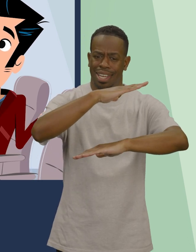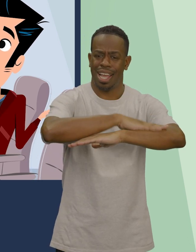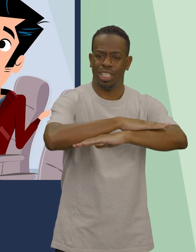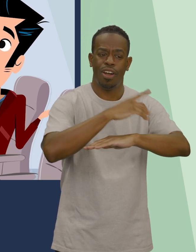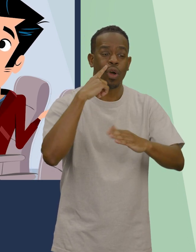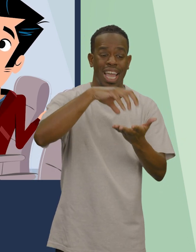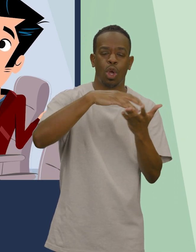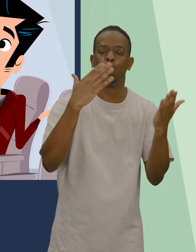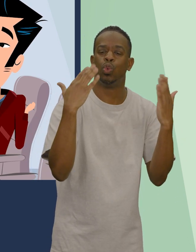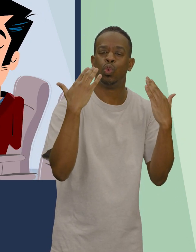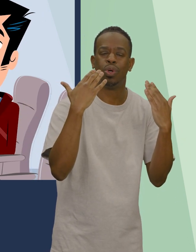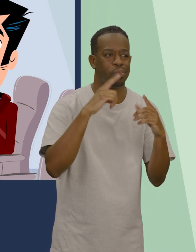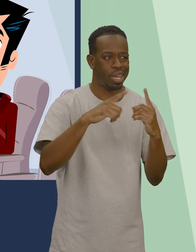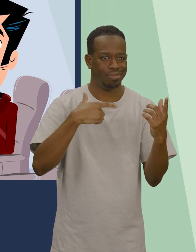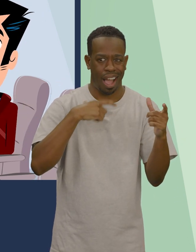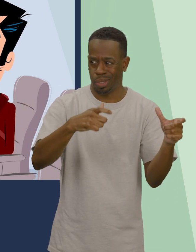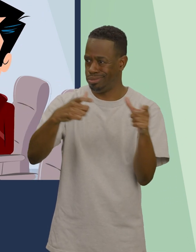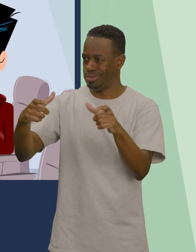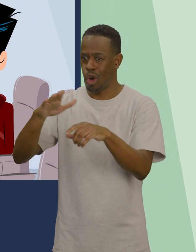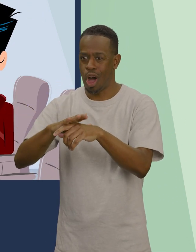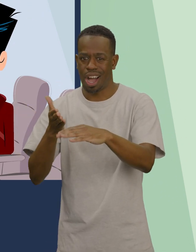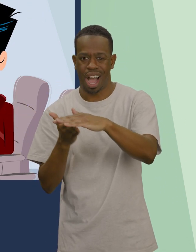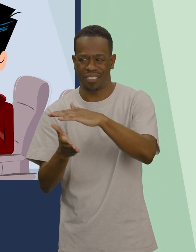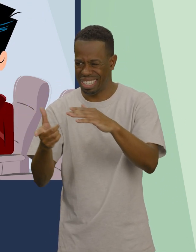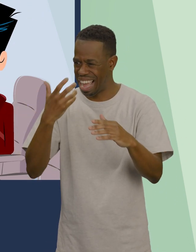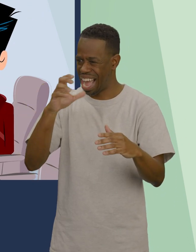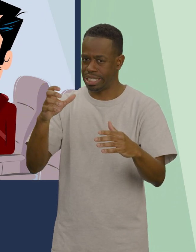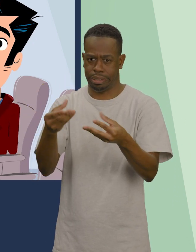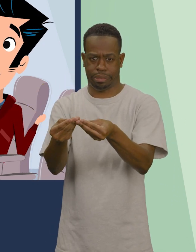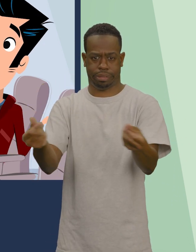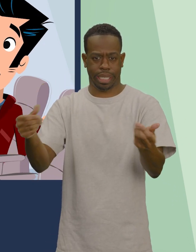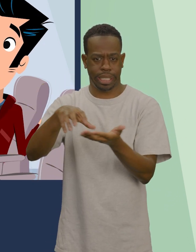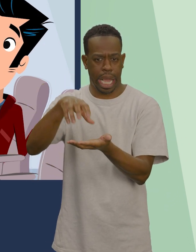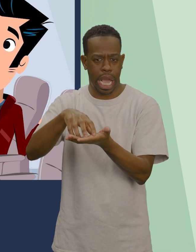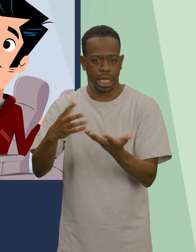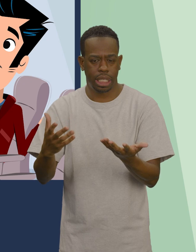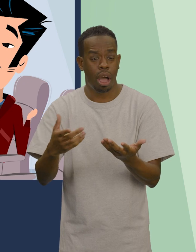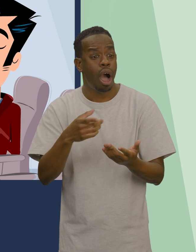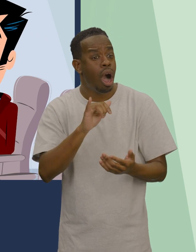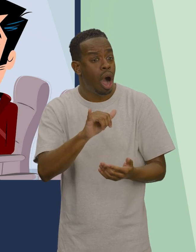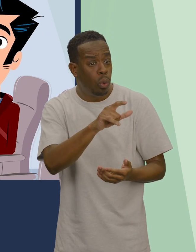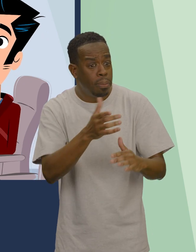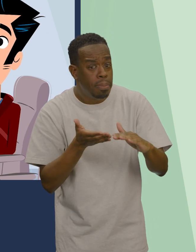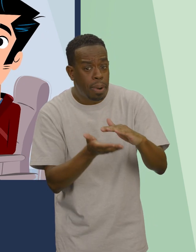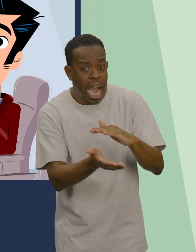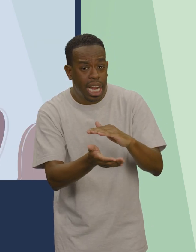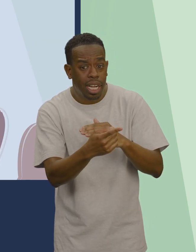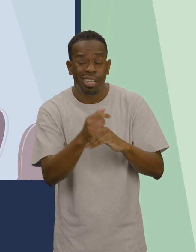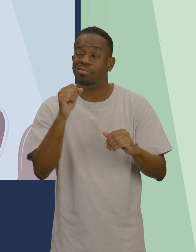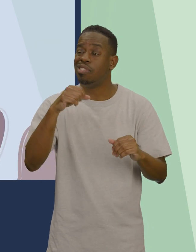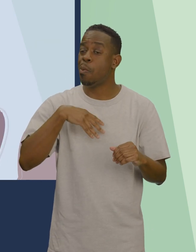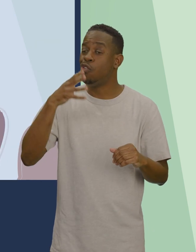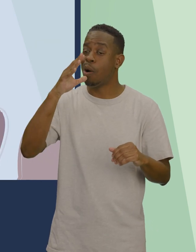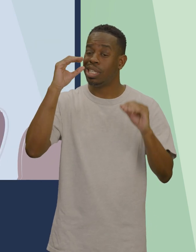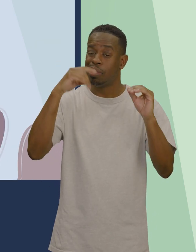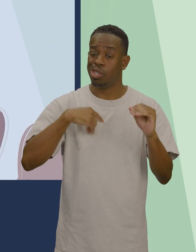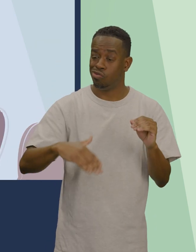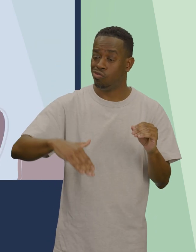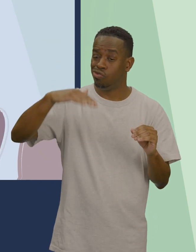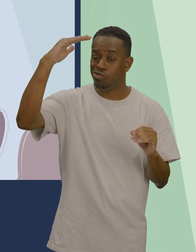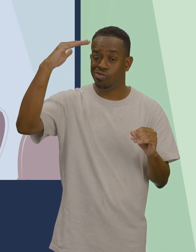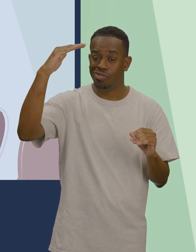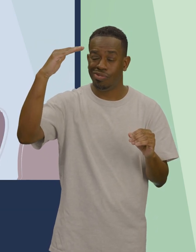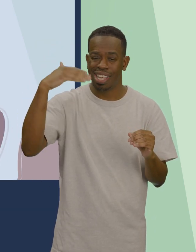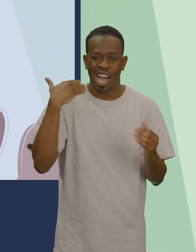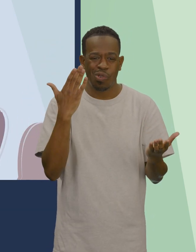more counter space for my cakes to cool. As it is now, I have to set them on the oven, and the heat just dries them out. Oh, you bake? Yeah, my Nonna taught me when I was a